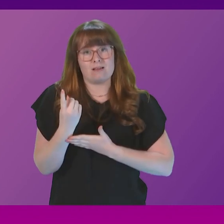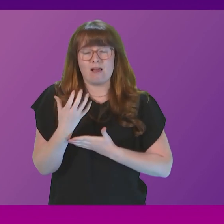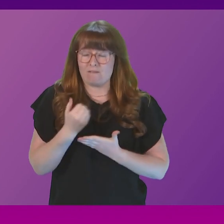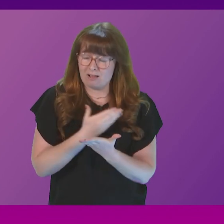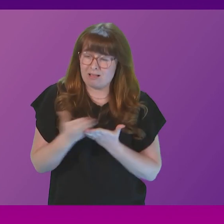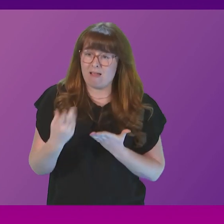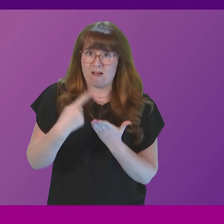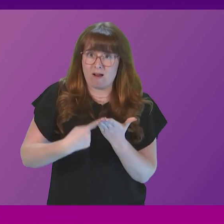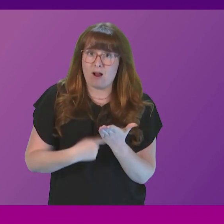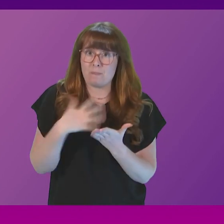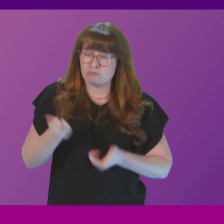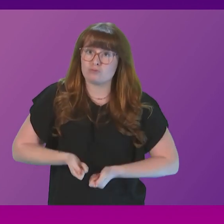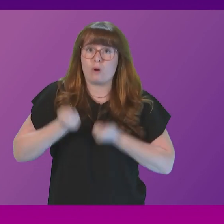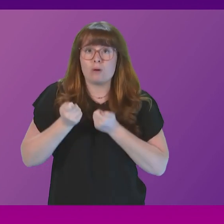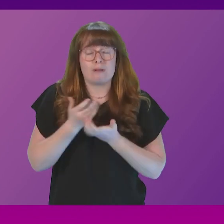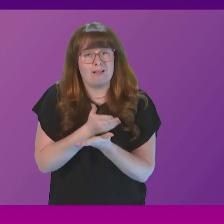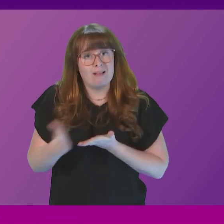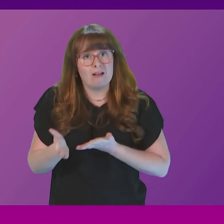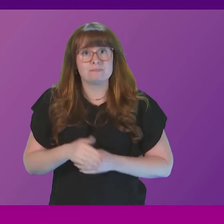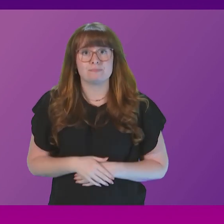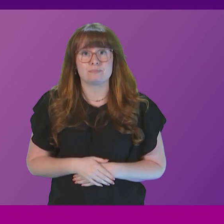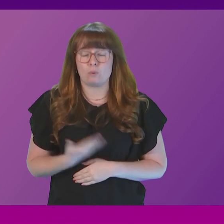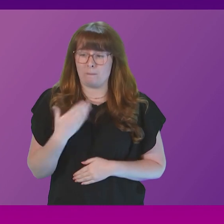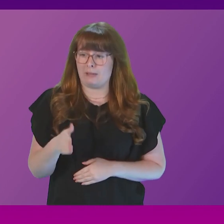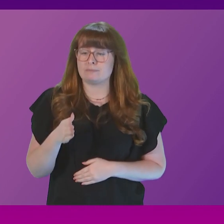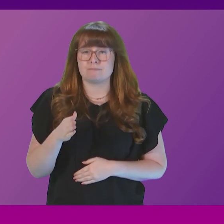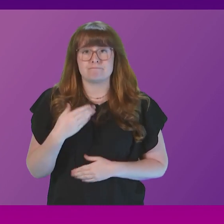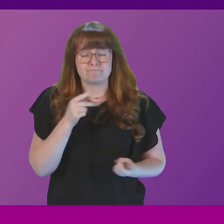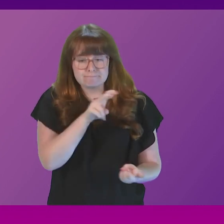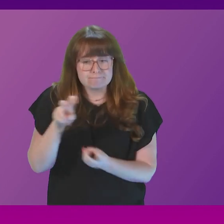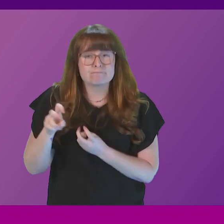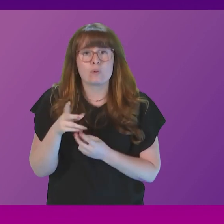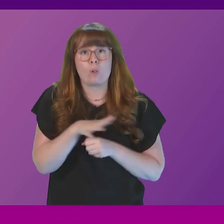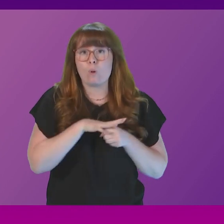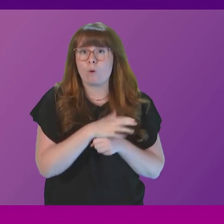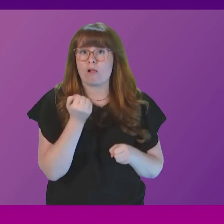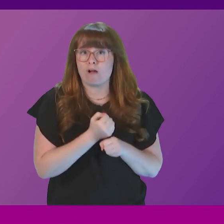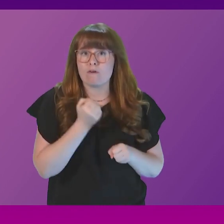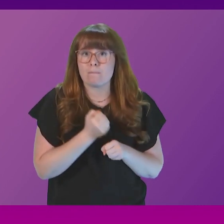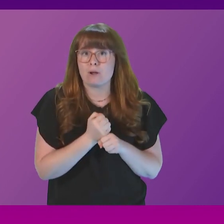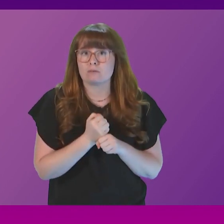that came to light. And we heard that local government is looking for